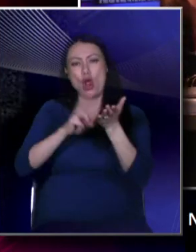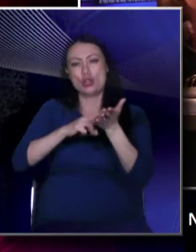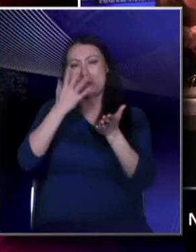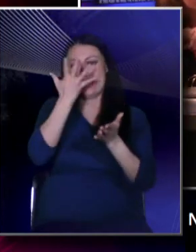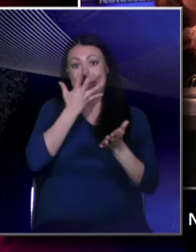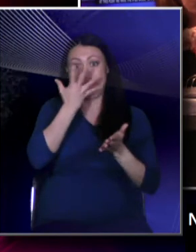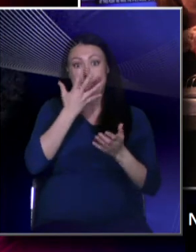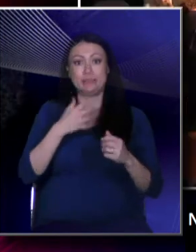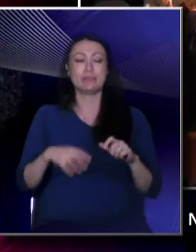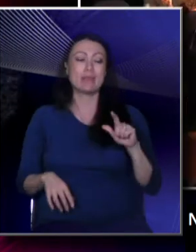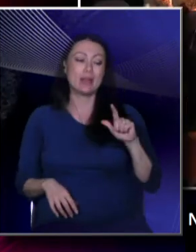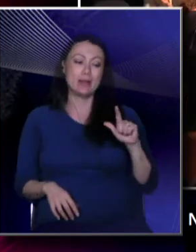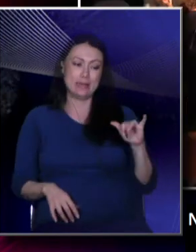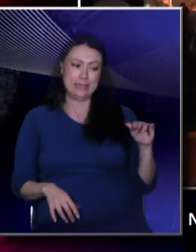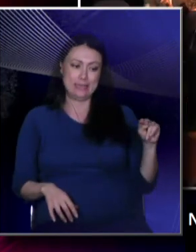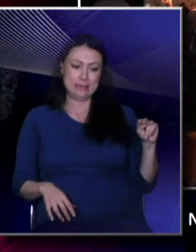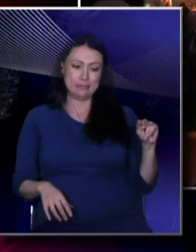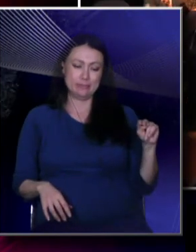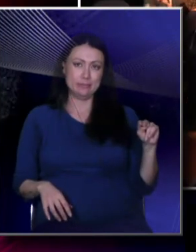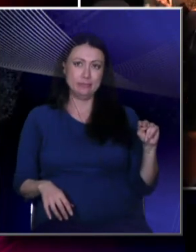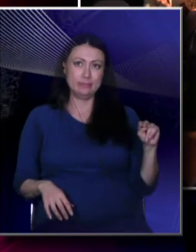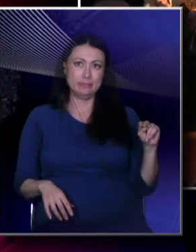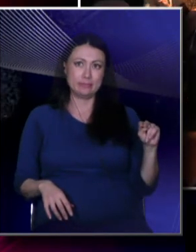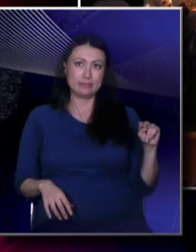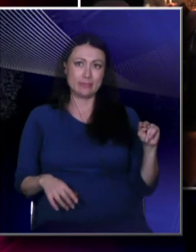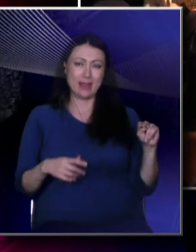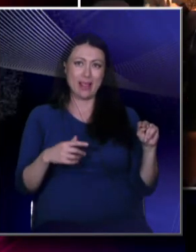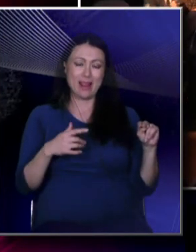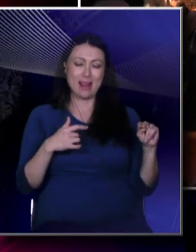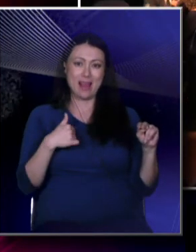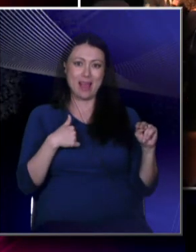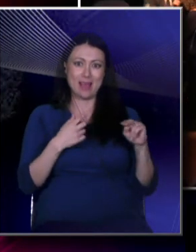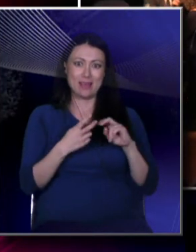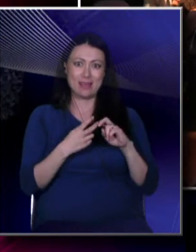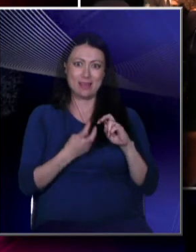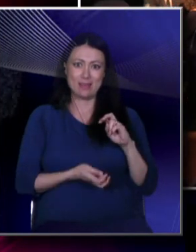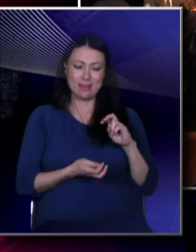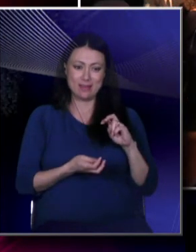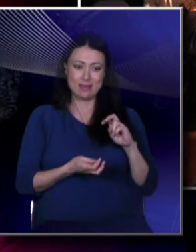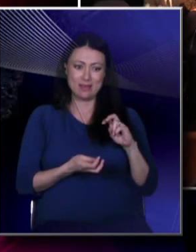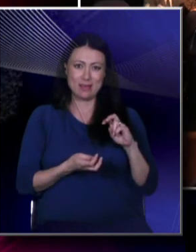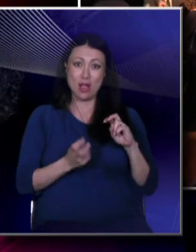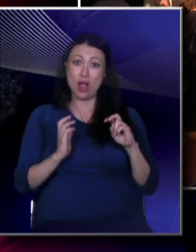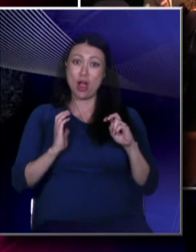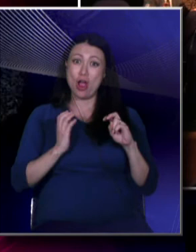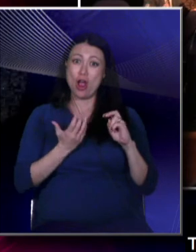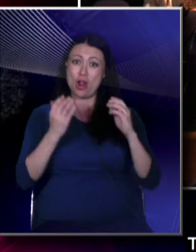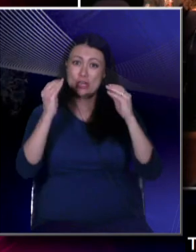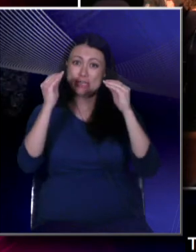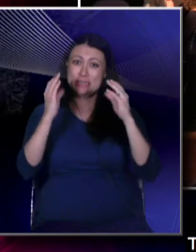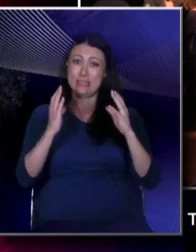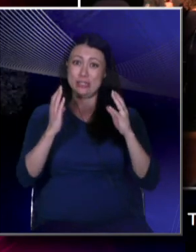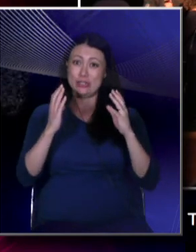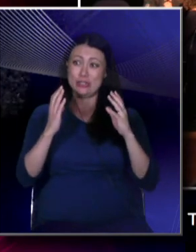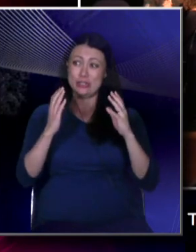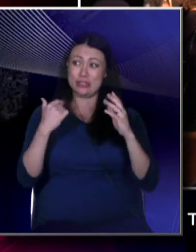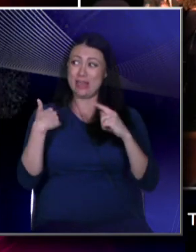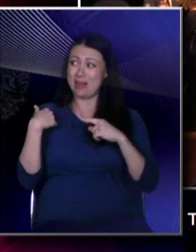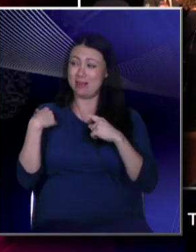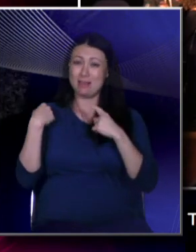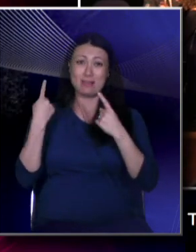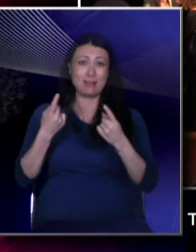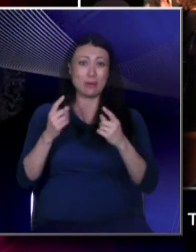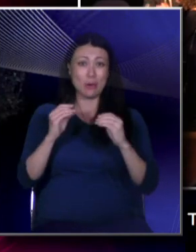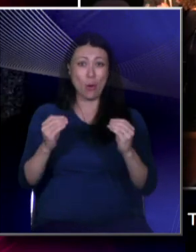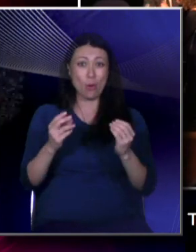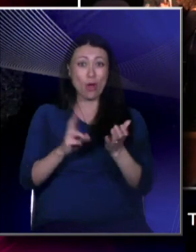This is Lynn, and my jaw has dropped. Our teachers have not had contracts prior to